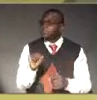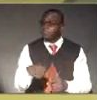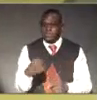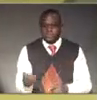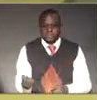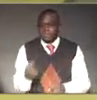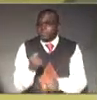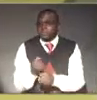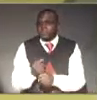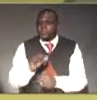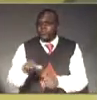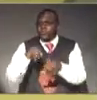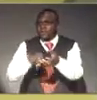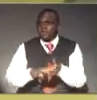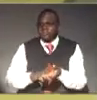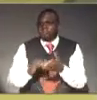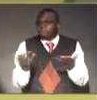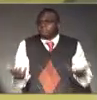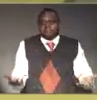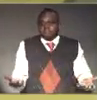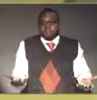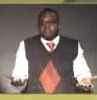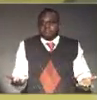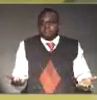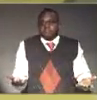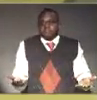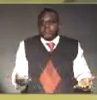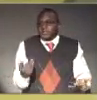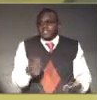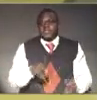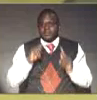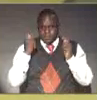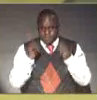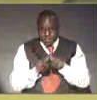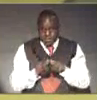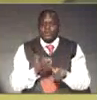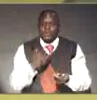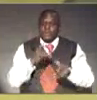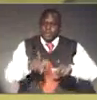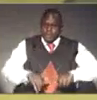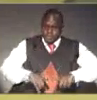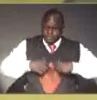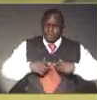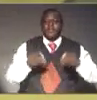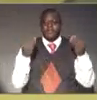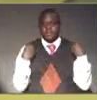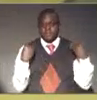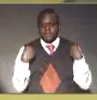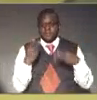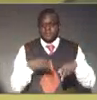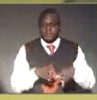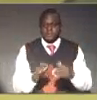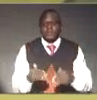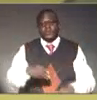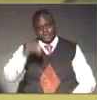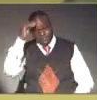do it to your wife, then it is a fast. You are just pretending. He wants us to live it in a practical way. It was a